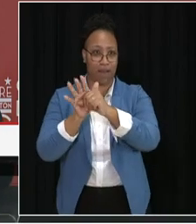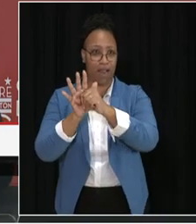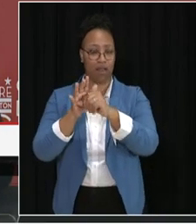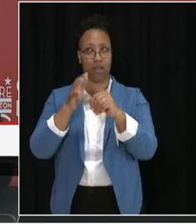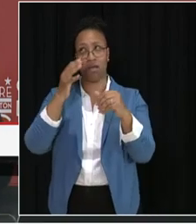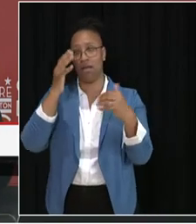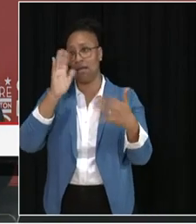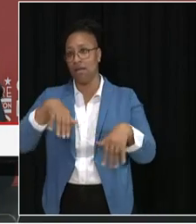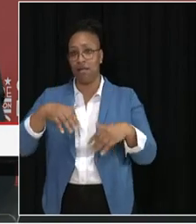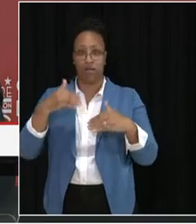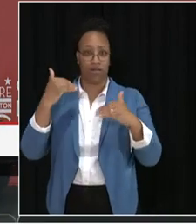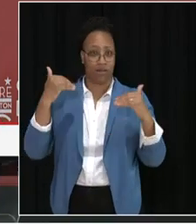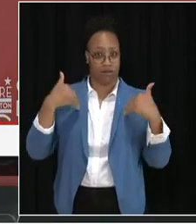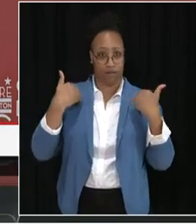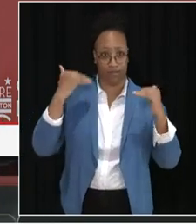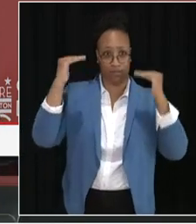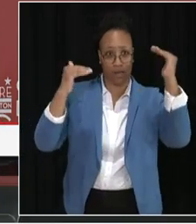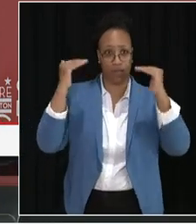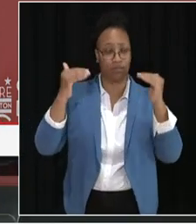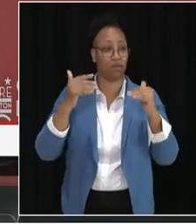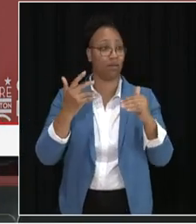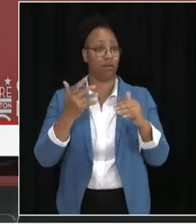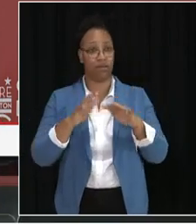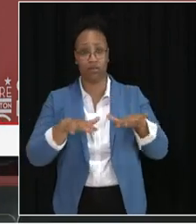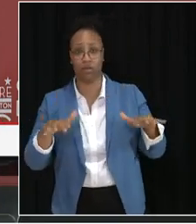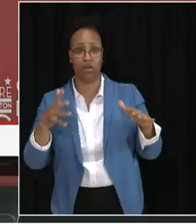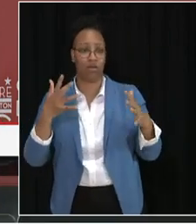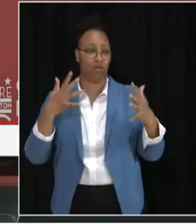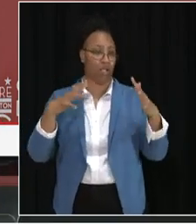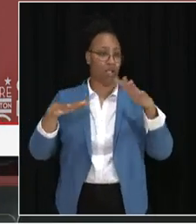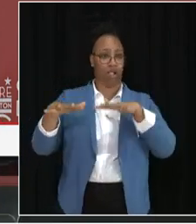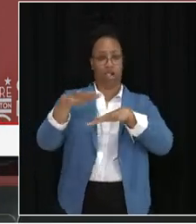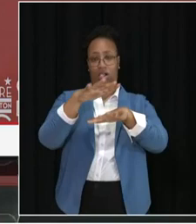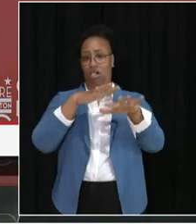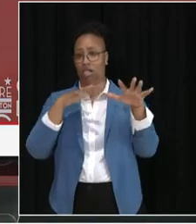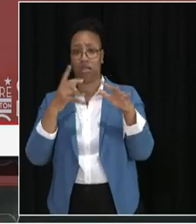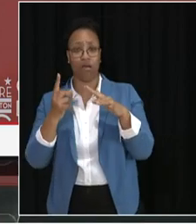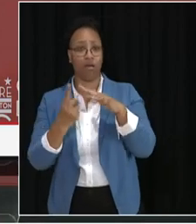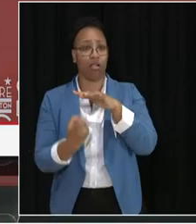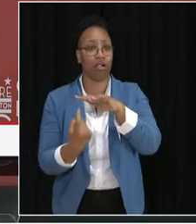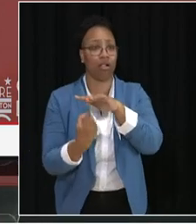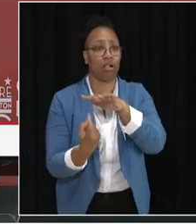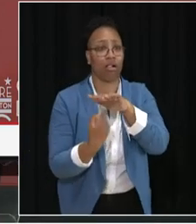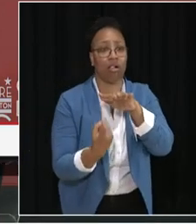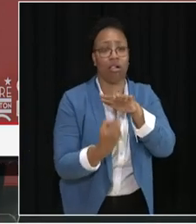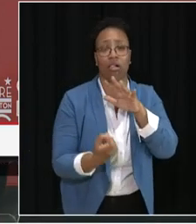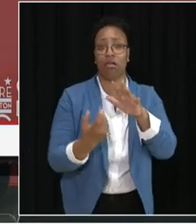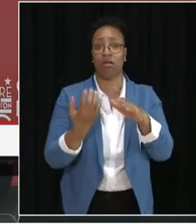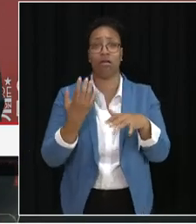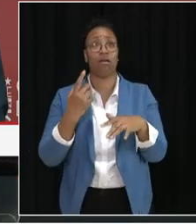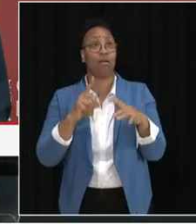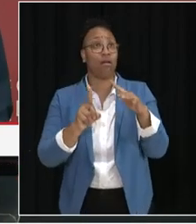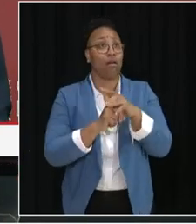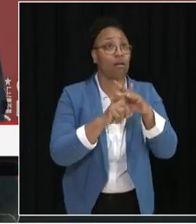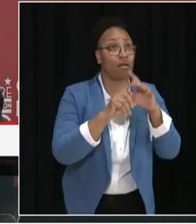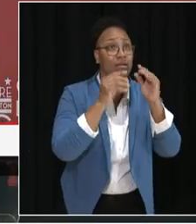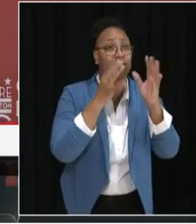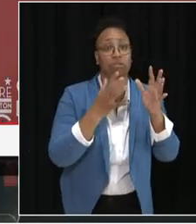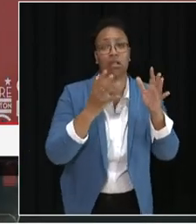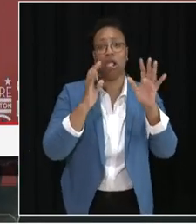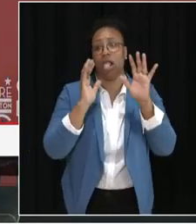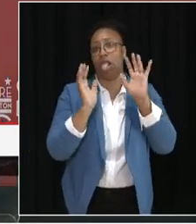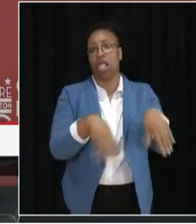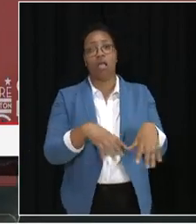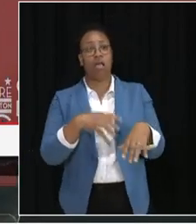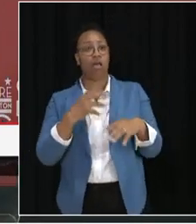the pandemic, being separated from their beautiful schools, their colleagues, their teachers, and coming back to school